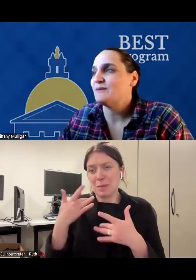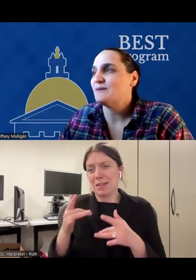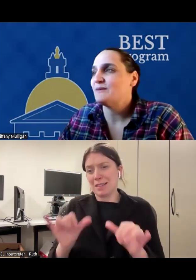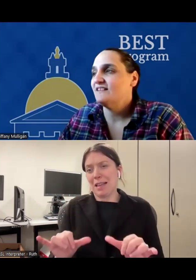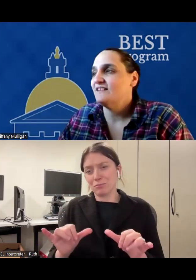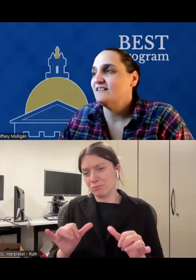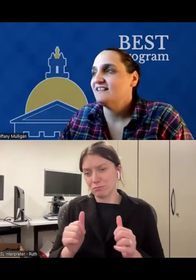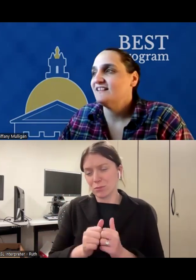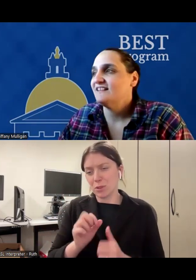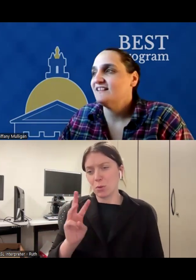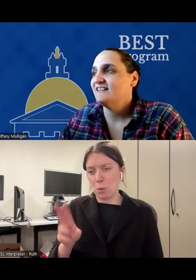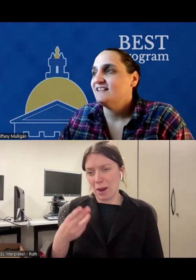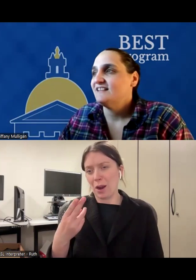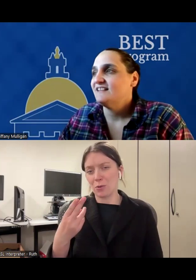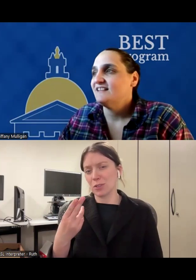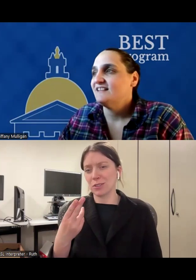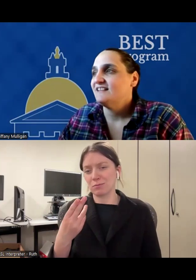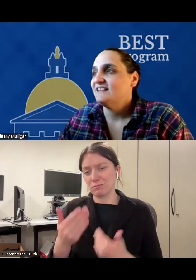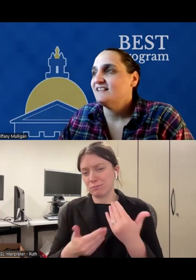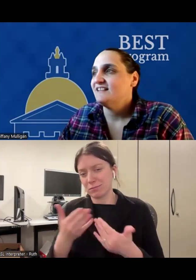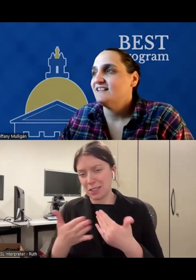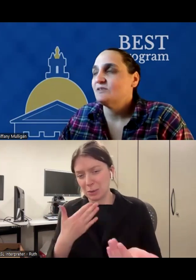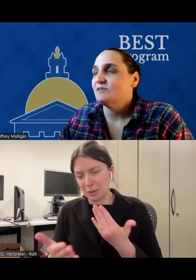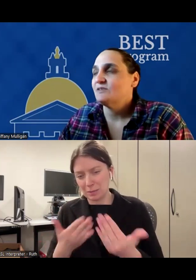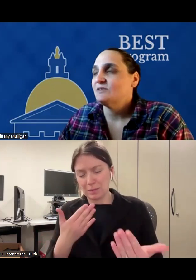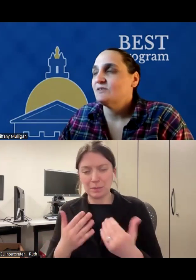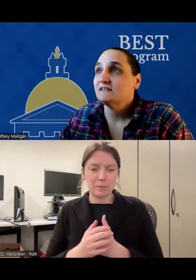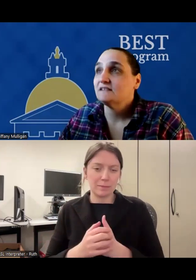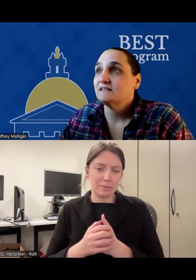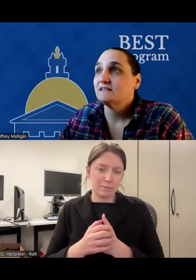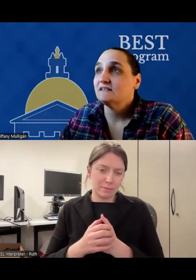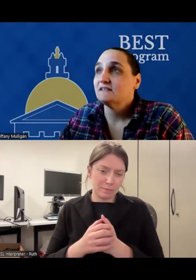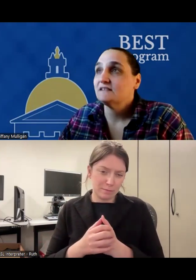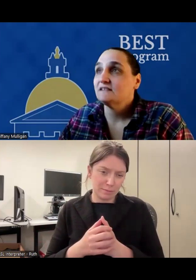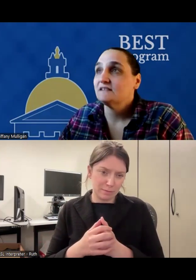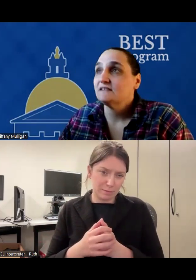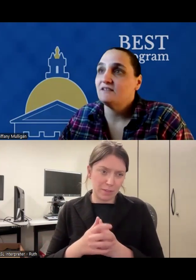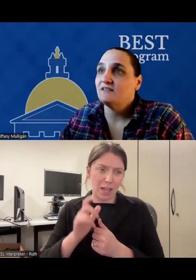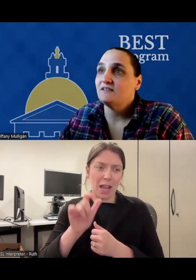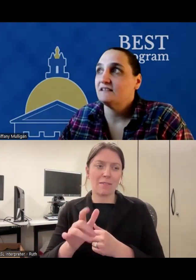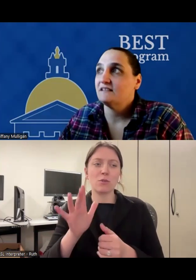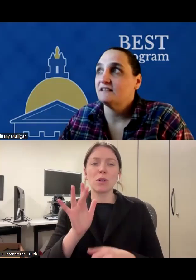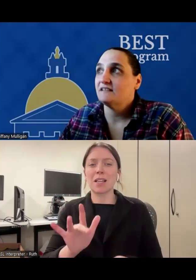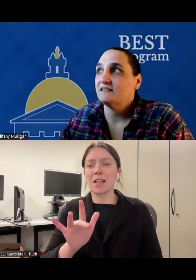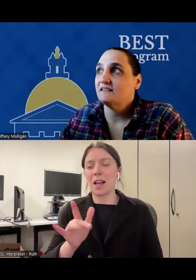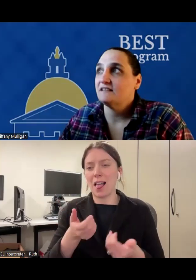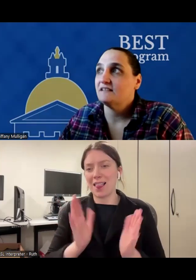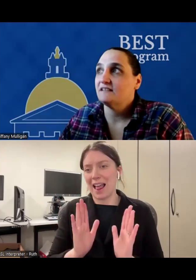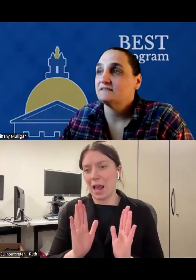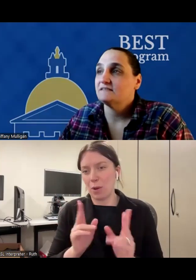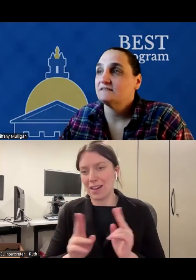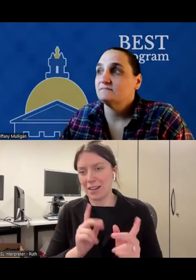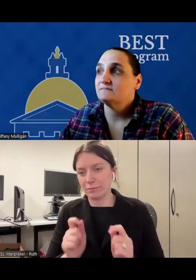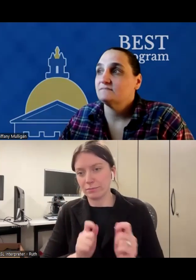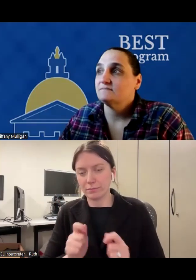So it's opening it up. Then you'll have to do enable editing and everything.